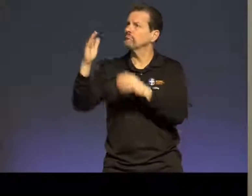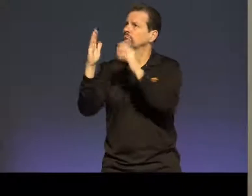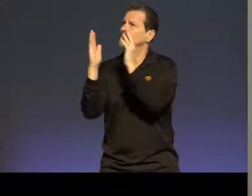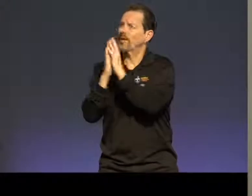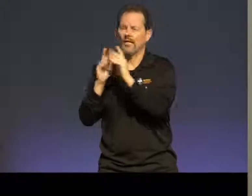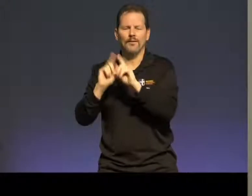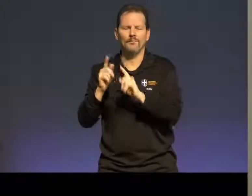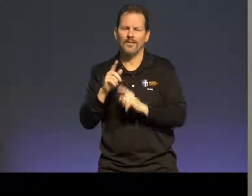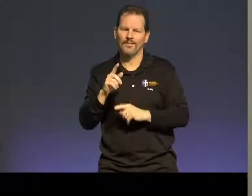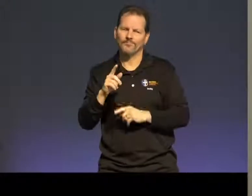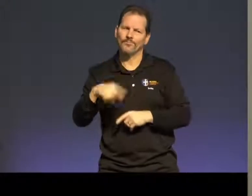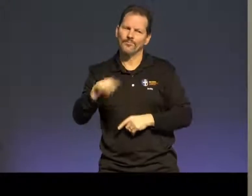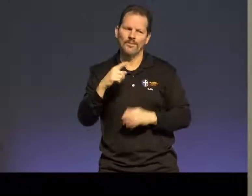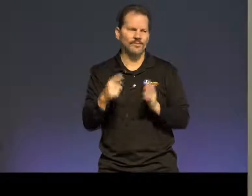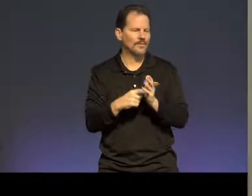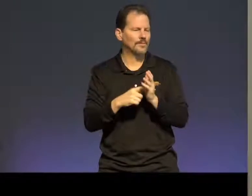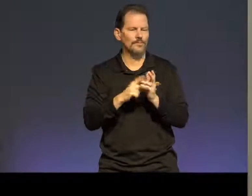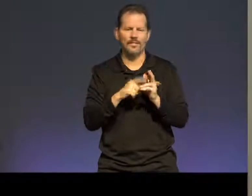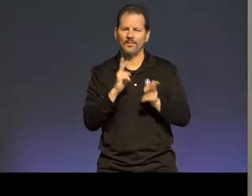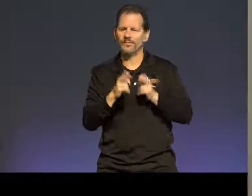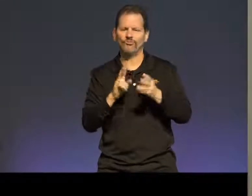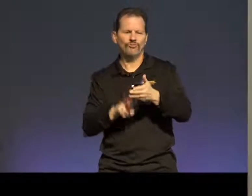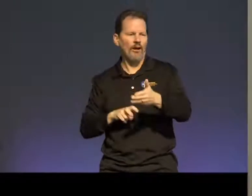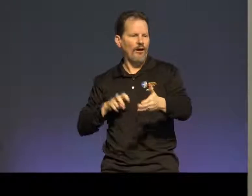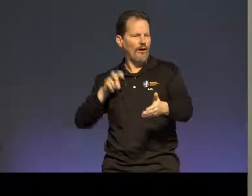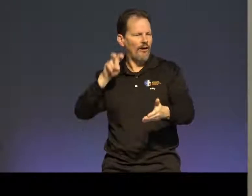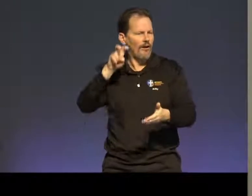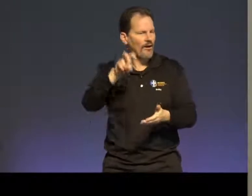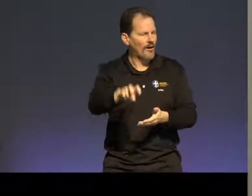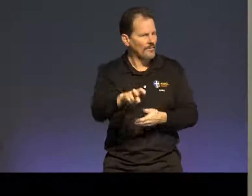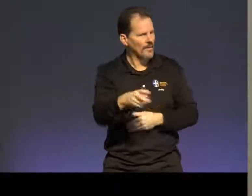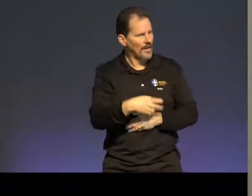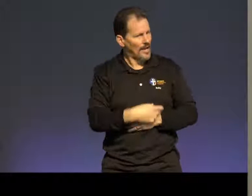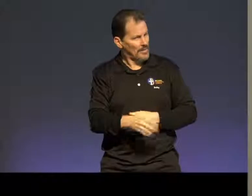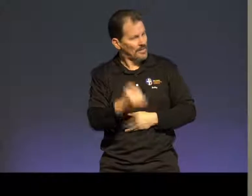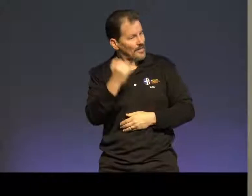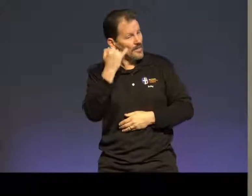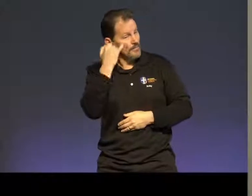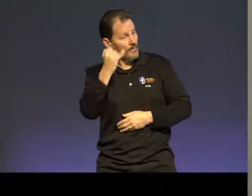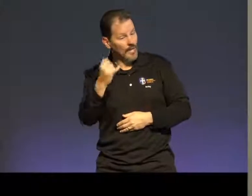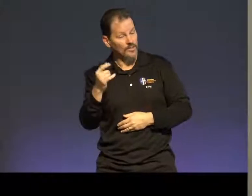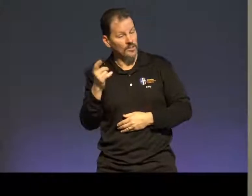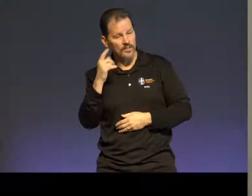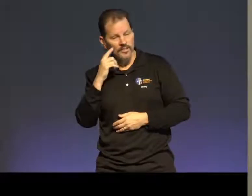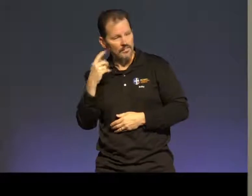Saul, if God had said, wait for Samuel, I wonder how Saul would have felt in that moment watching the Philistines show up.